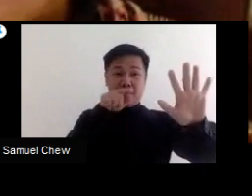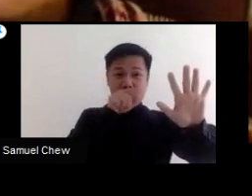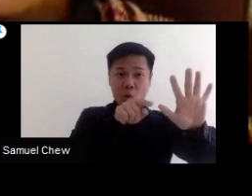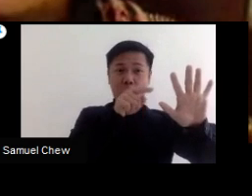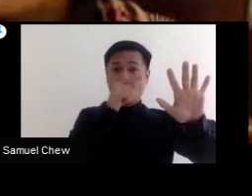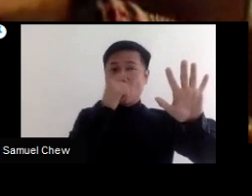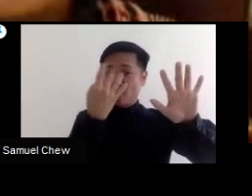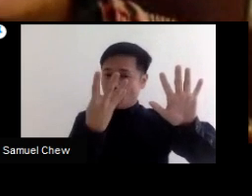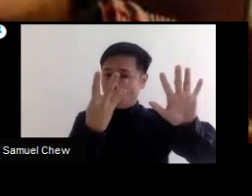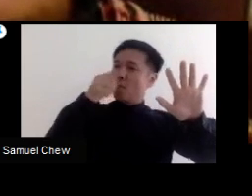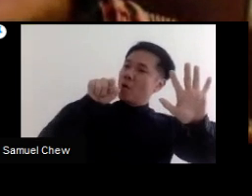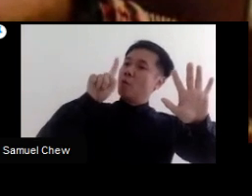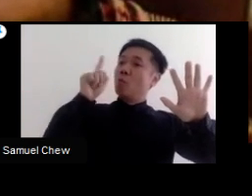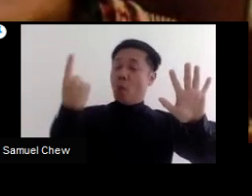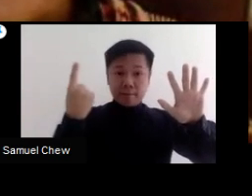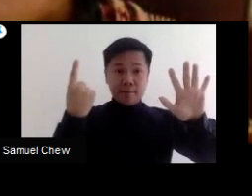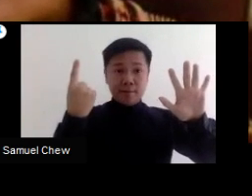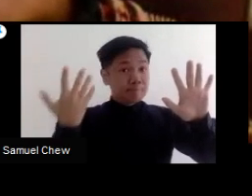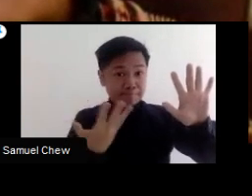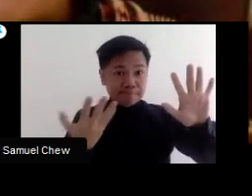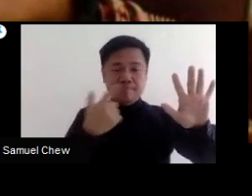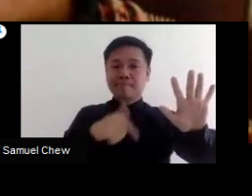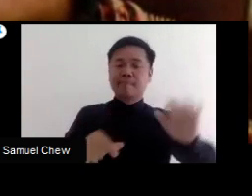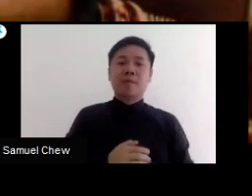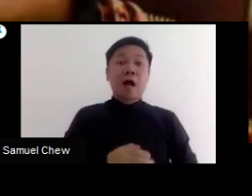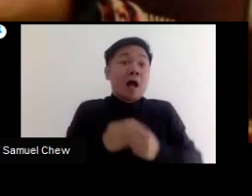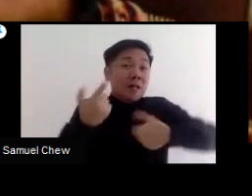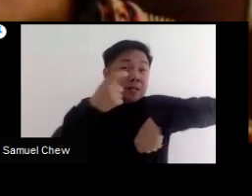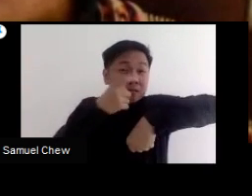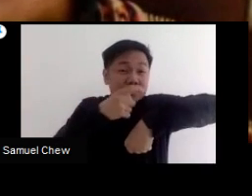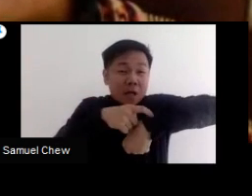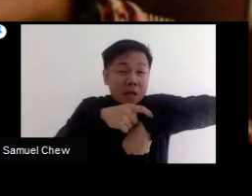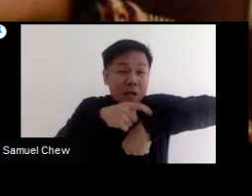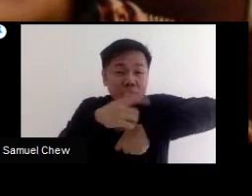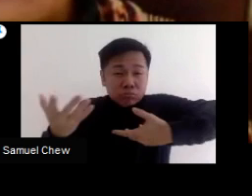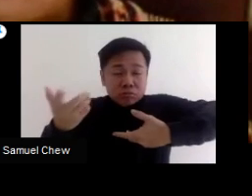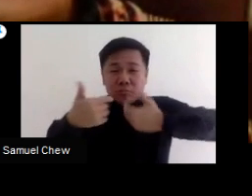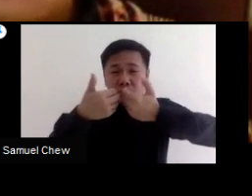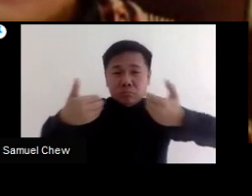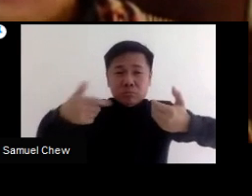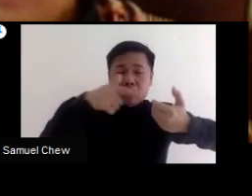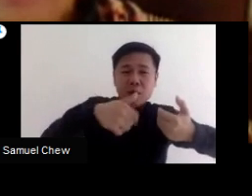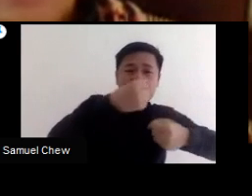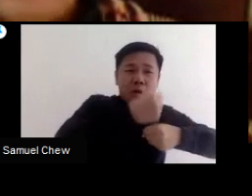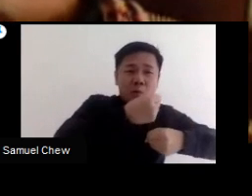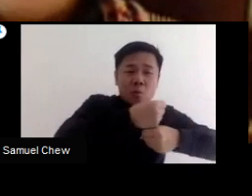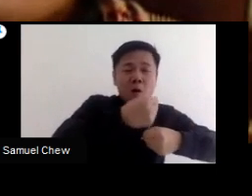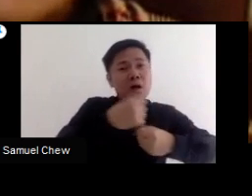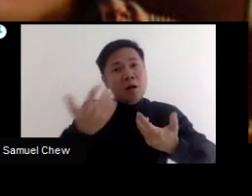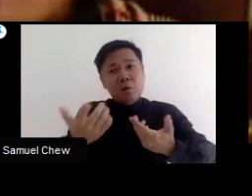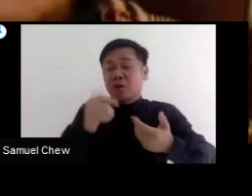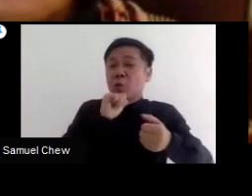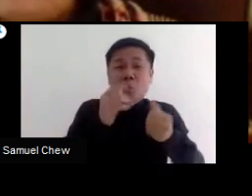5.4.1 is proportion of time spent on unpaid domestic and care work by sex, age, and location.